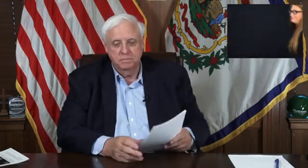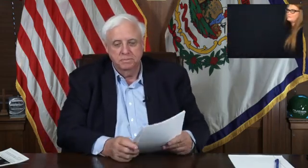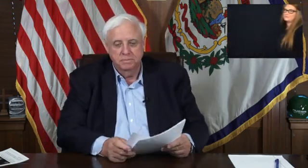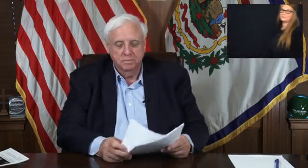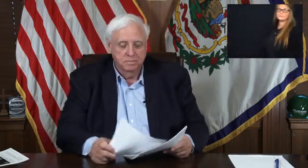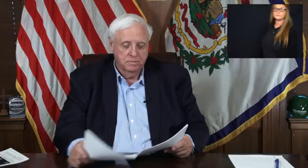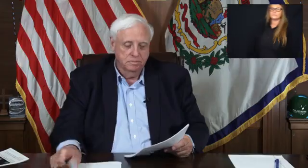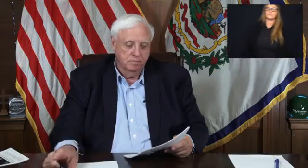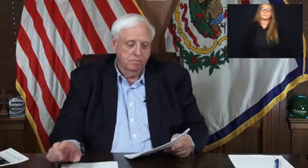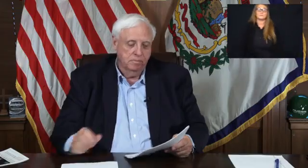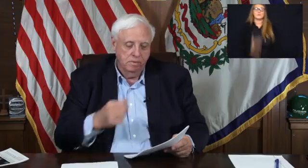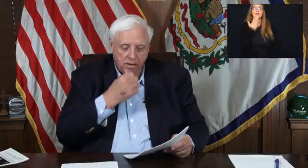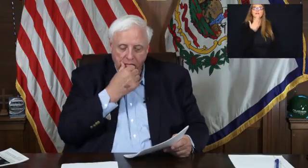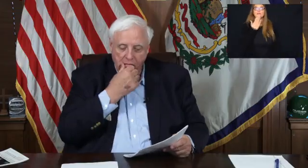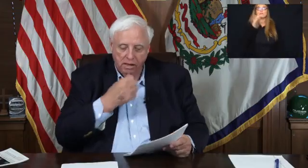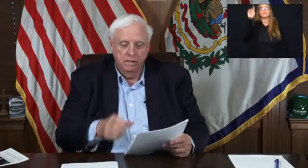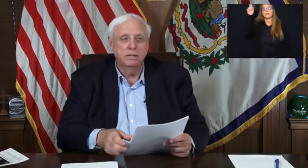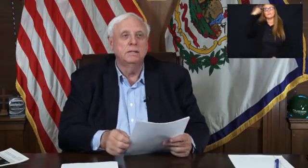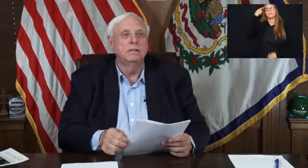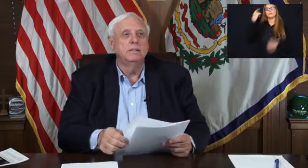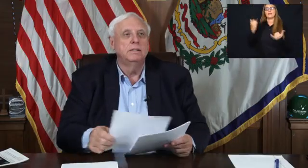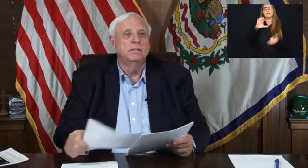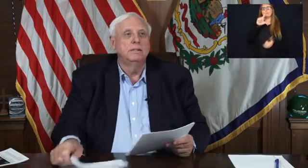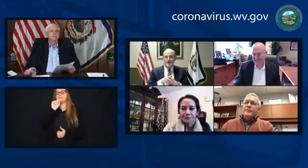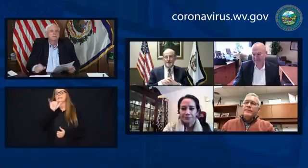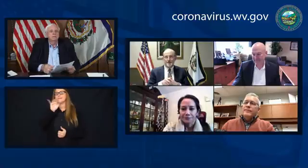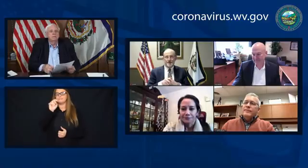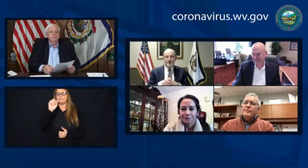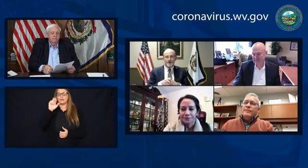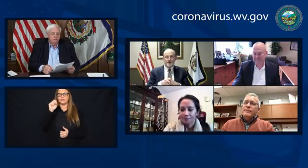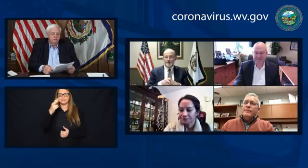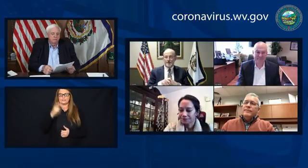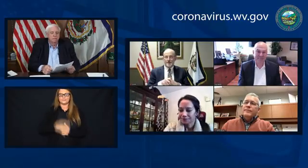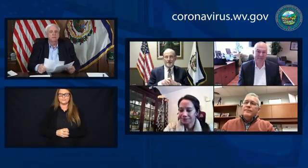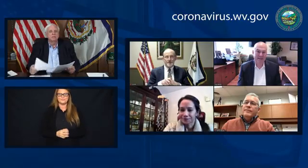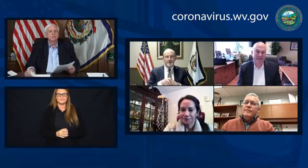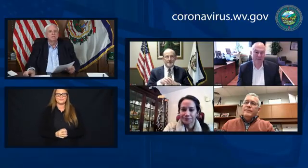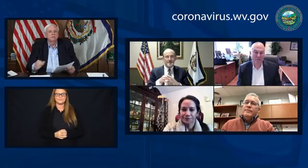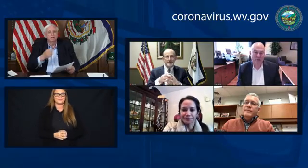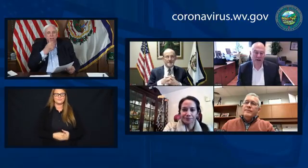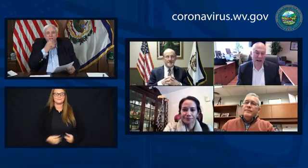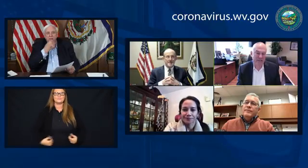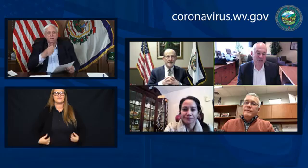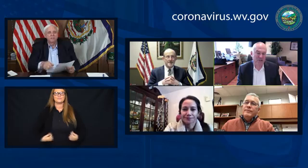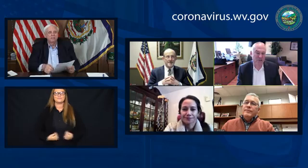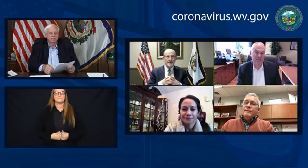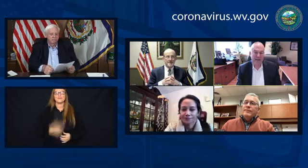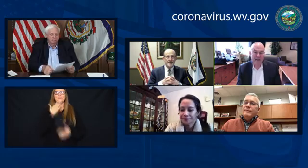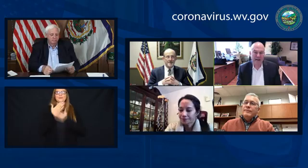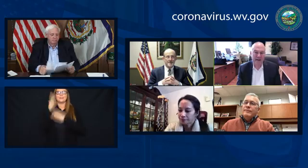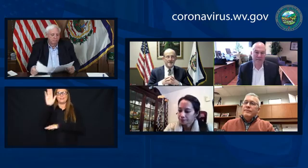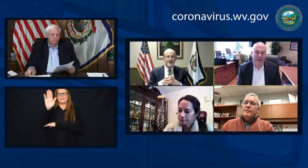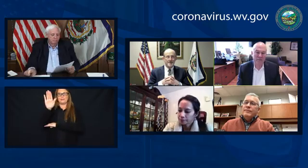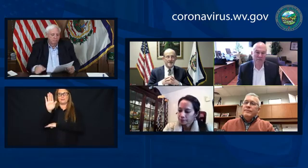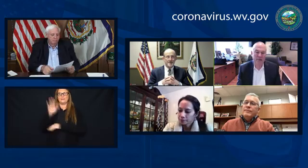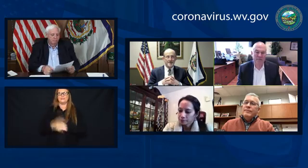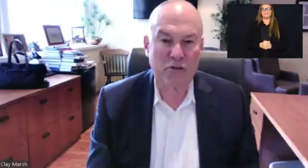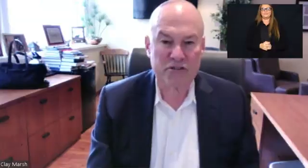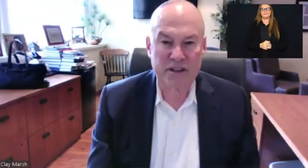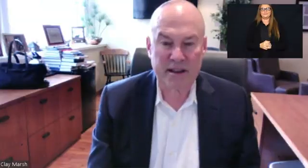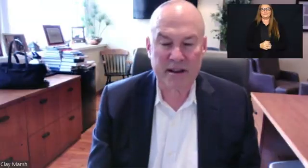All right, thank you, Governor. Let's now go to Dr. Clay Marsh, our coronavirus czar. Well, good afternoon.